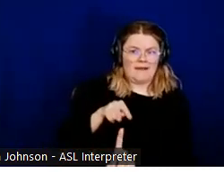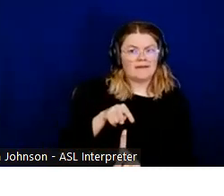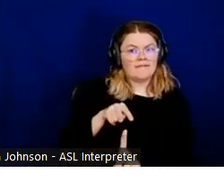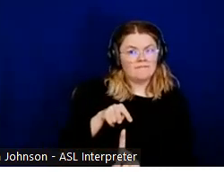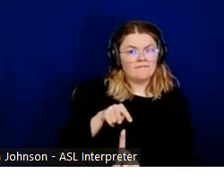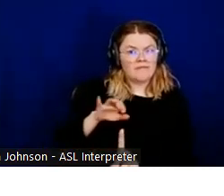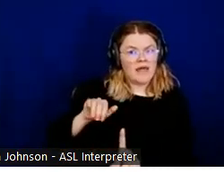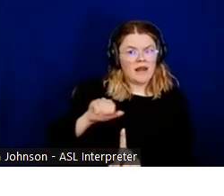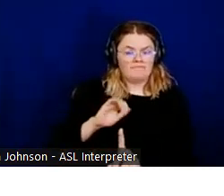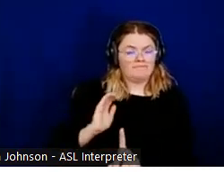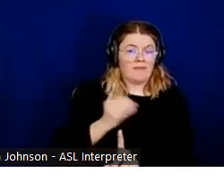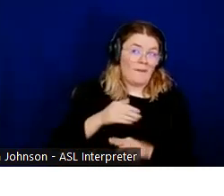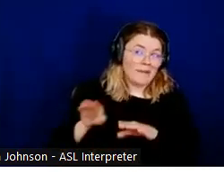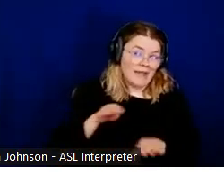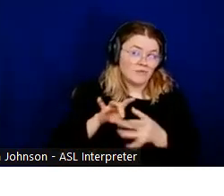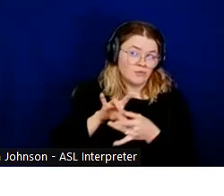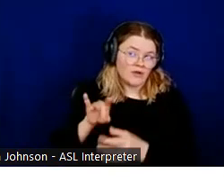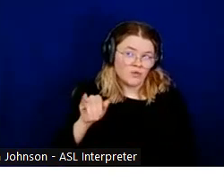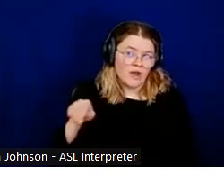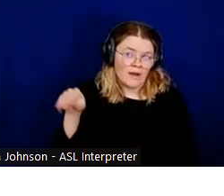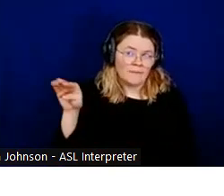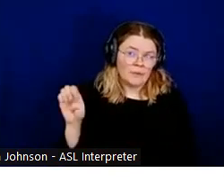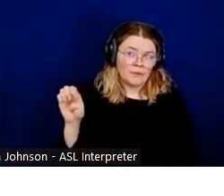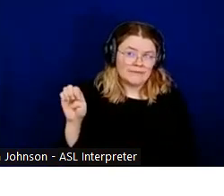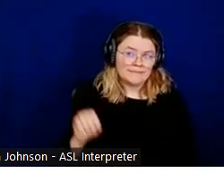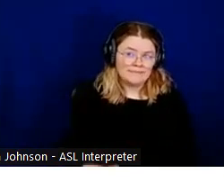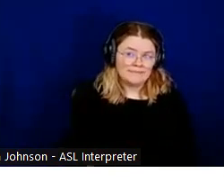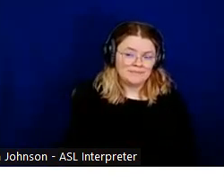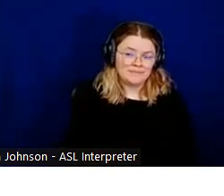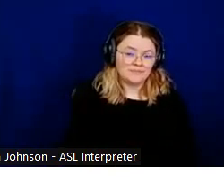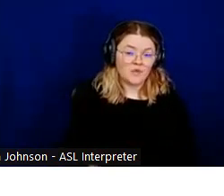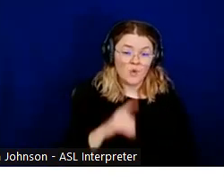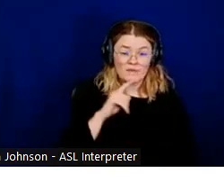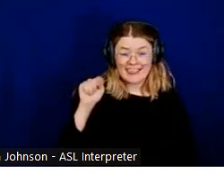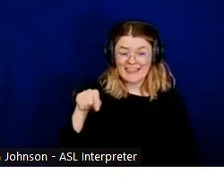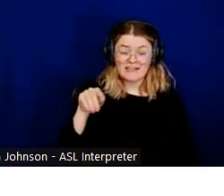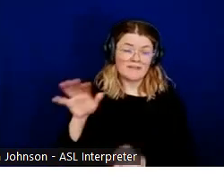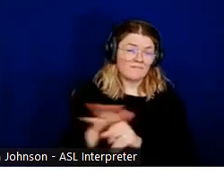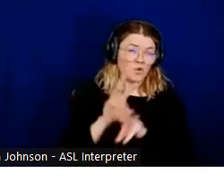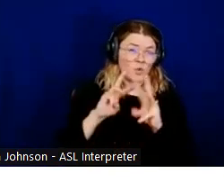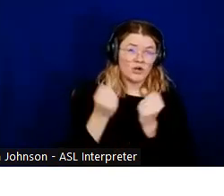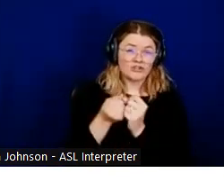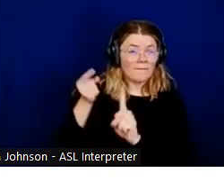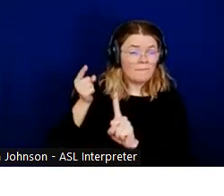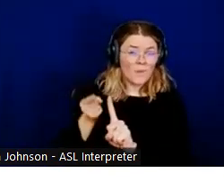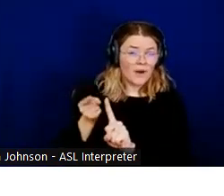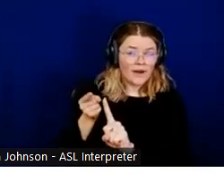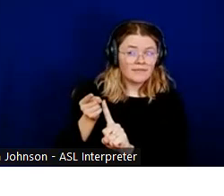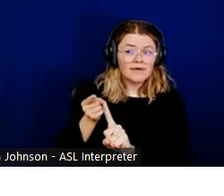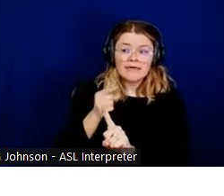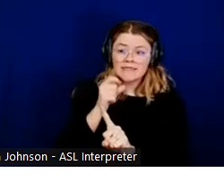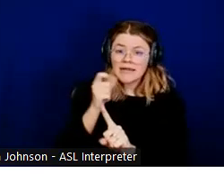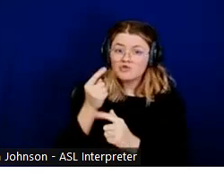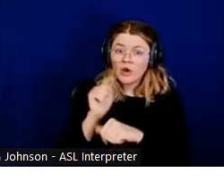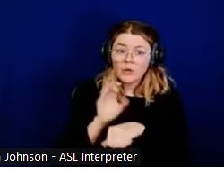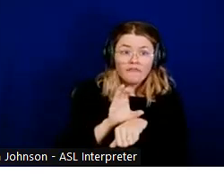Again, this webinar, the message overall that I am trying to portray is not trying to force you to not enjoy